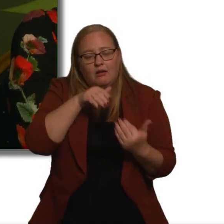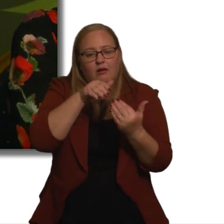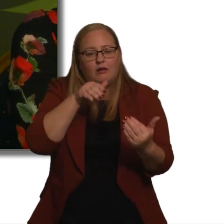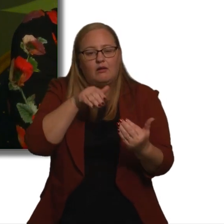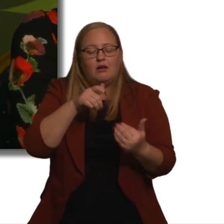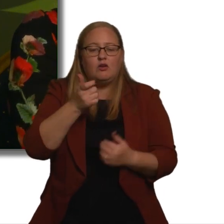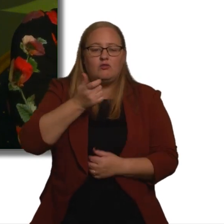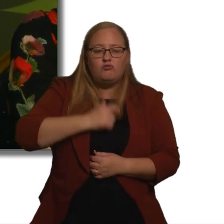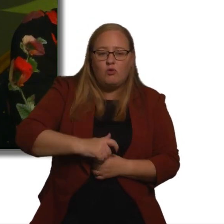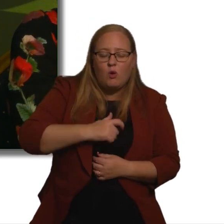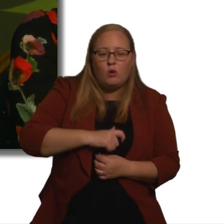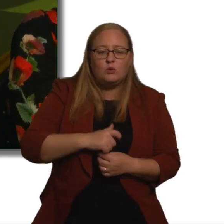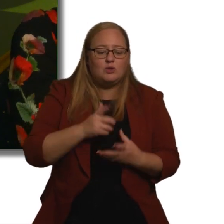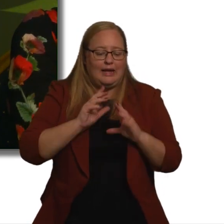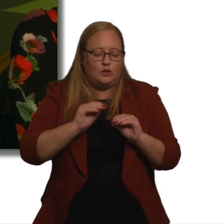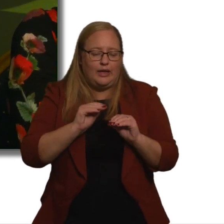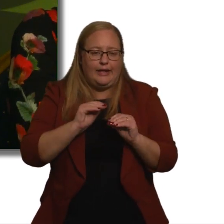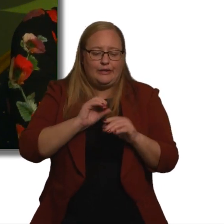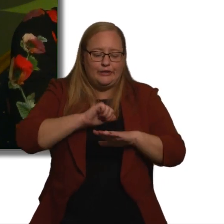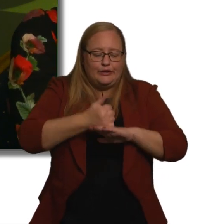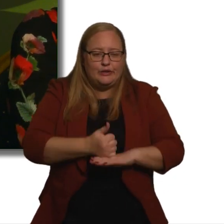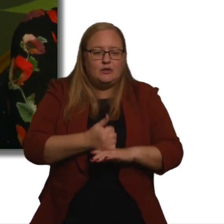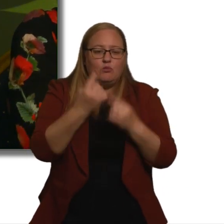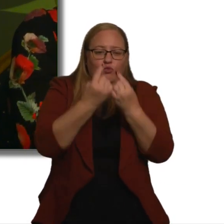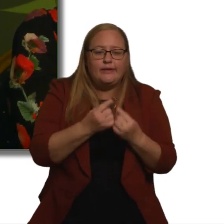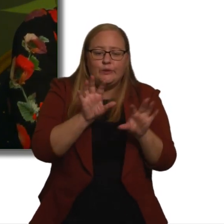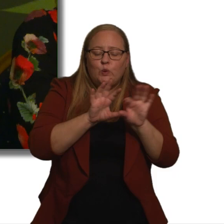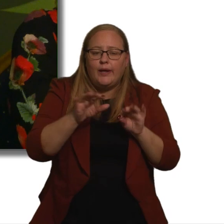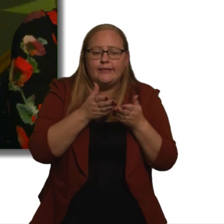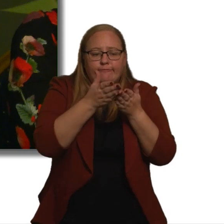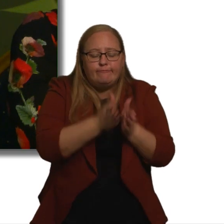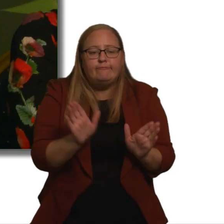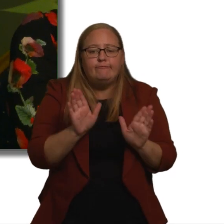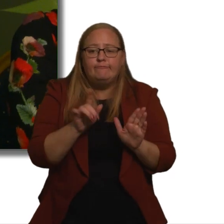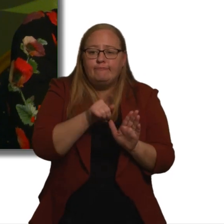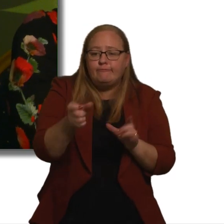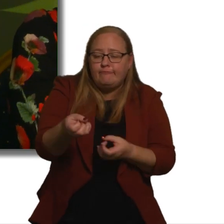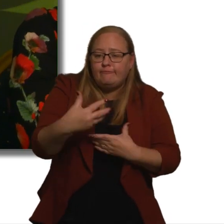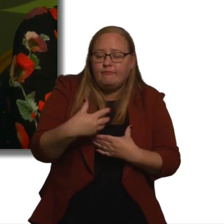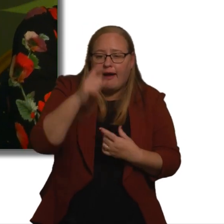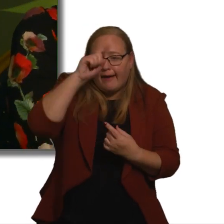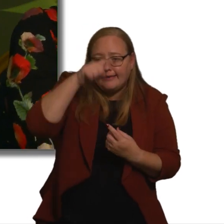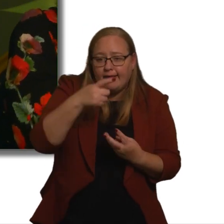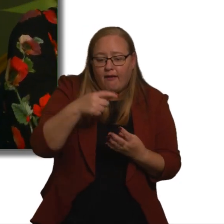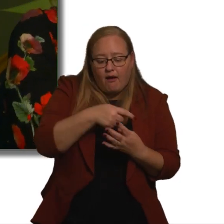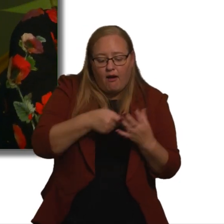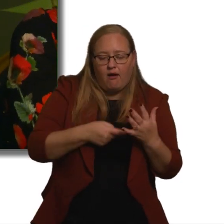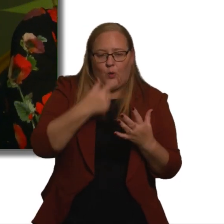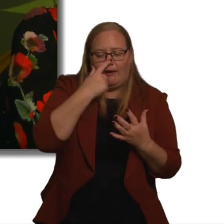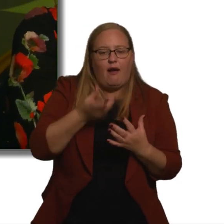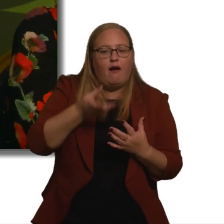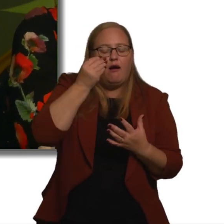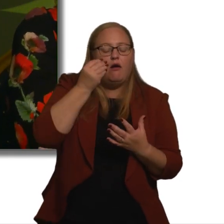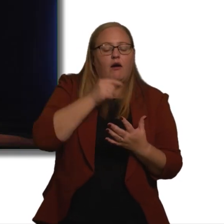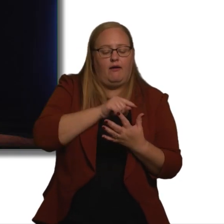the education programmes, the product choice, the range to suit if we hear those ideas, but we're here to listen and we're here to make sure that